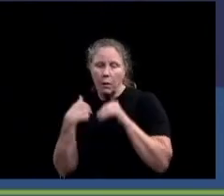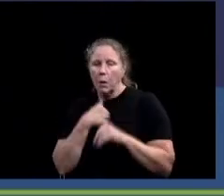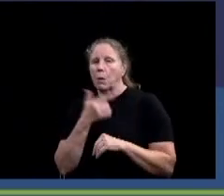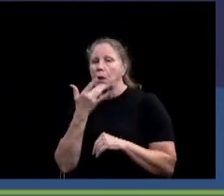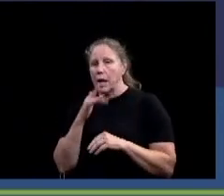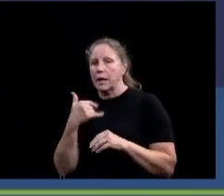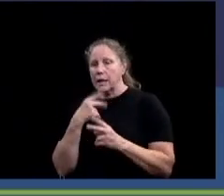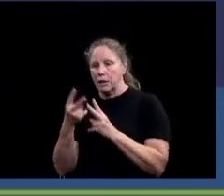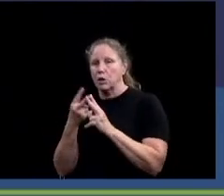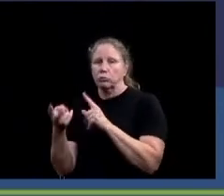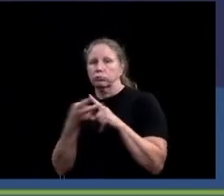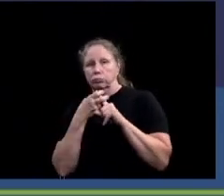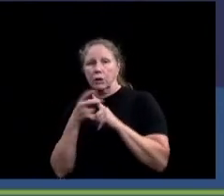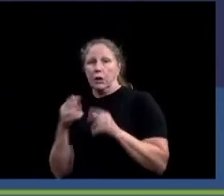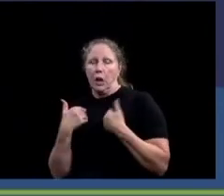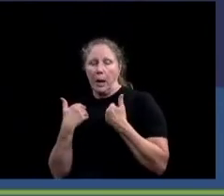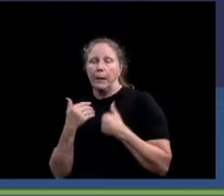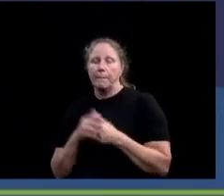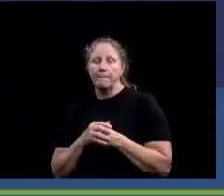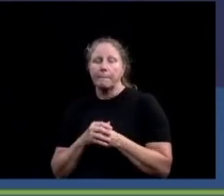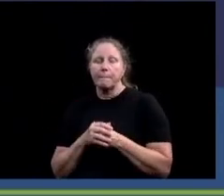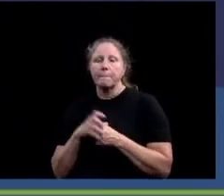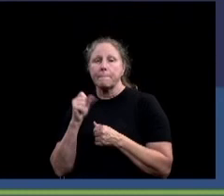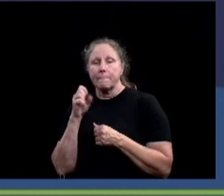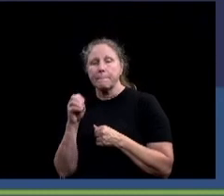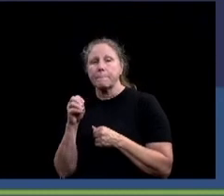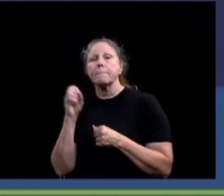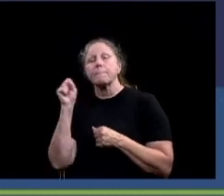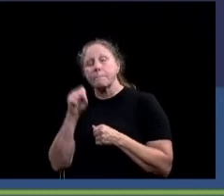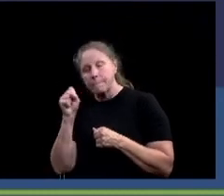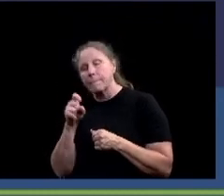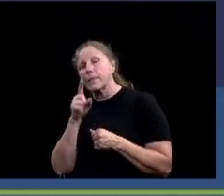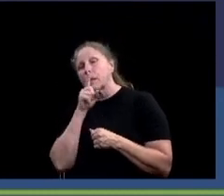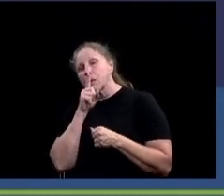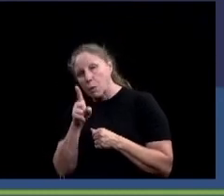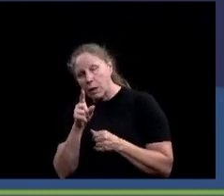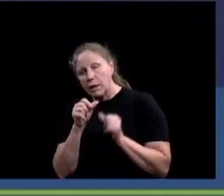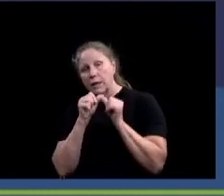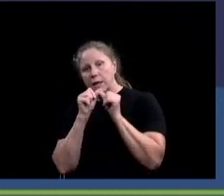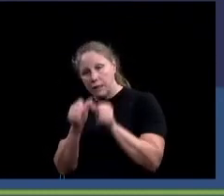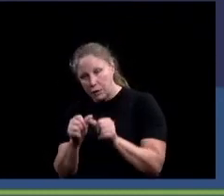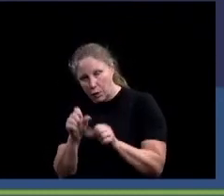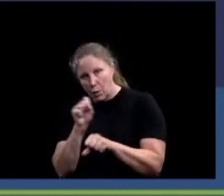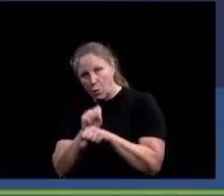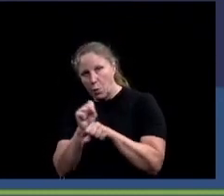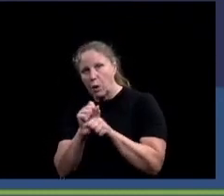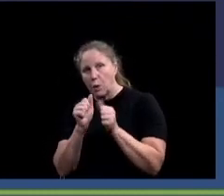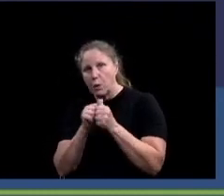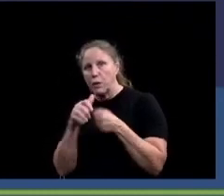So we absolutely are going to continue all of our efforts with our local school districts as well.